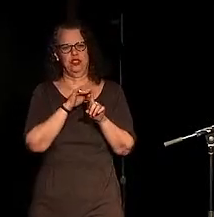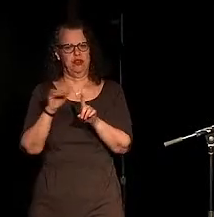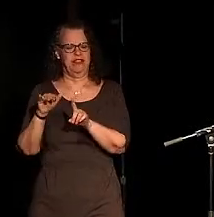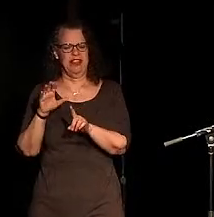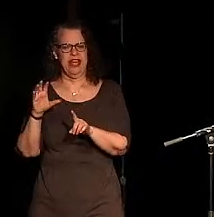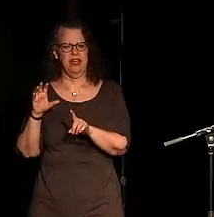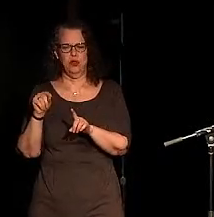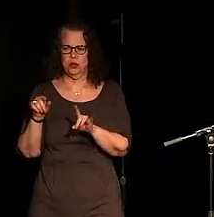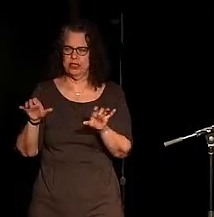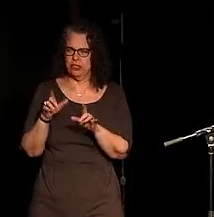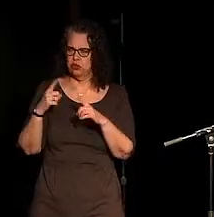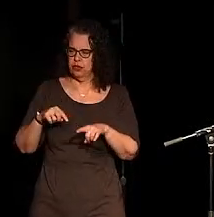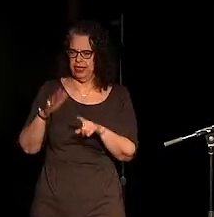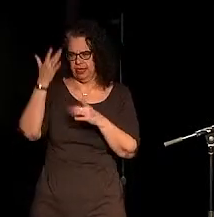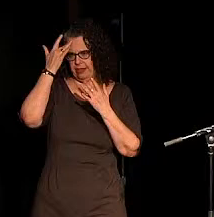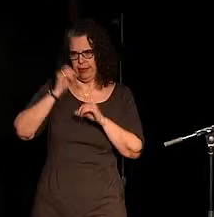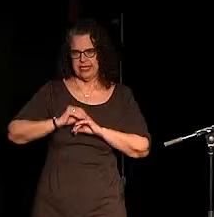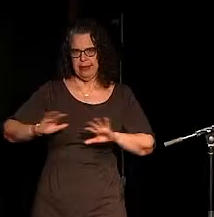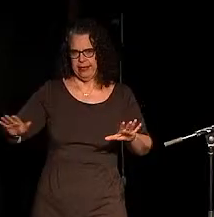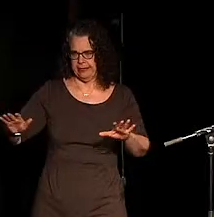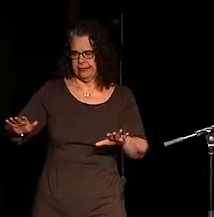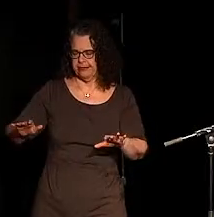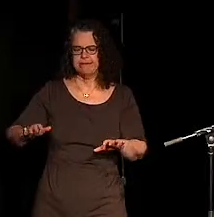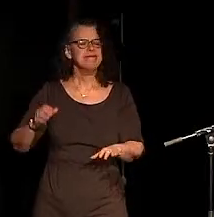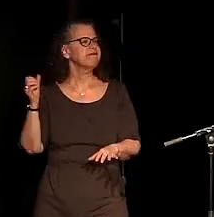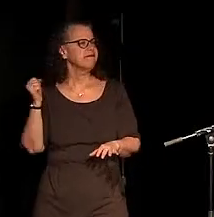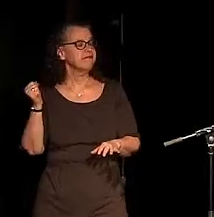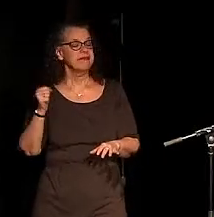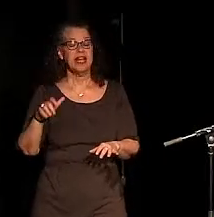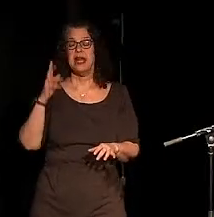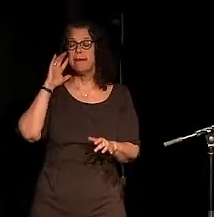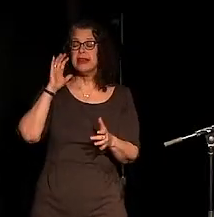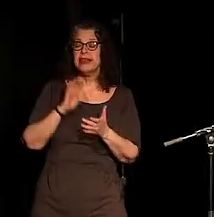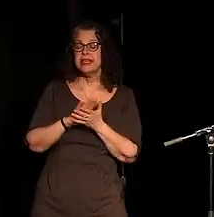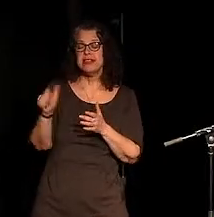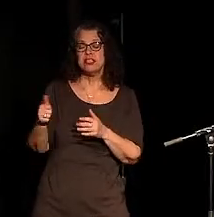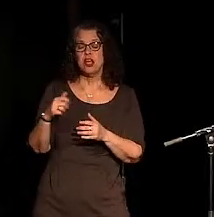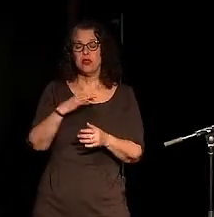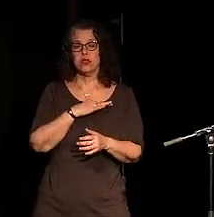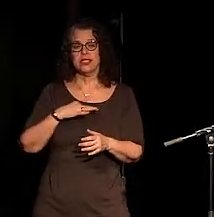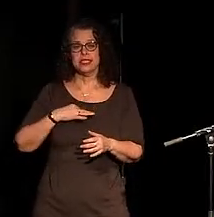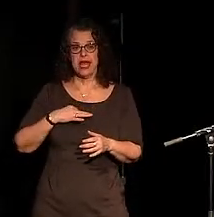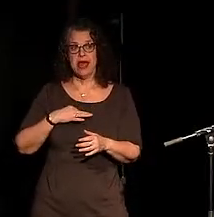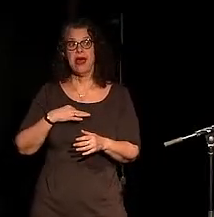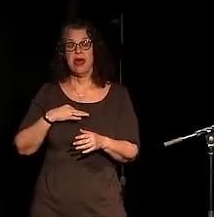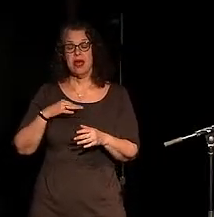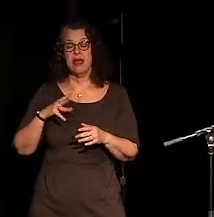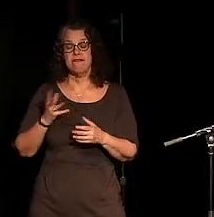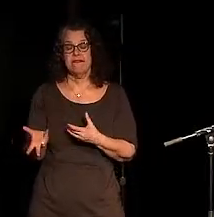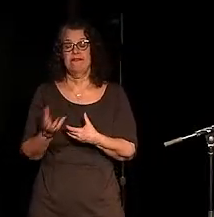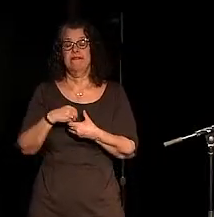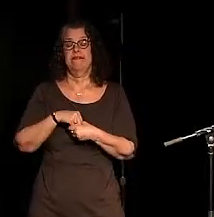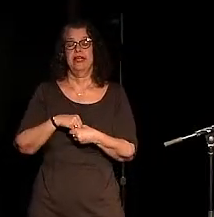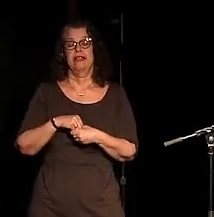pandemic. Right. And I believe there's another staff engagement survey that will be administered this spring.